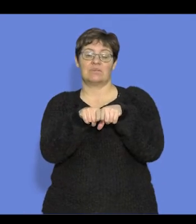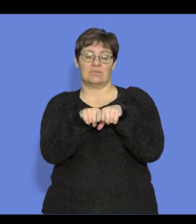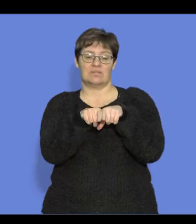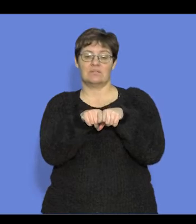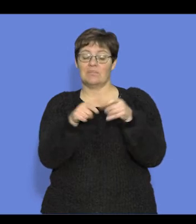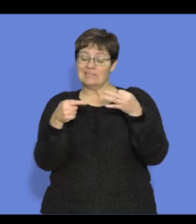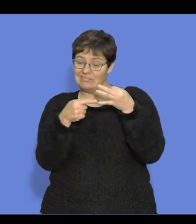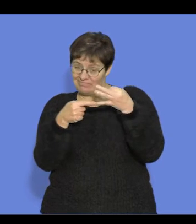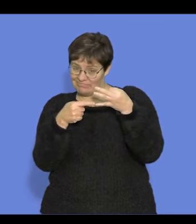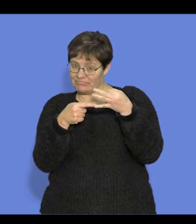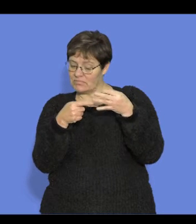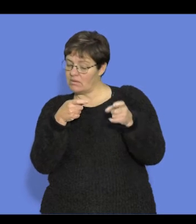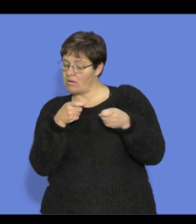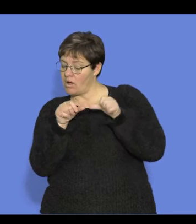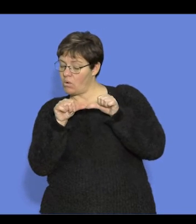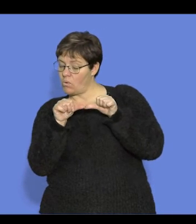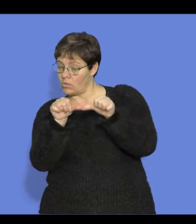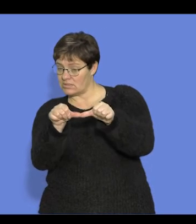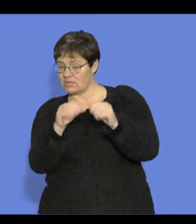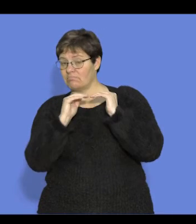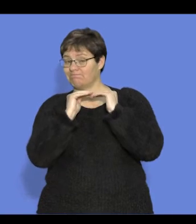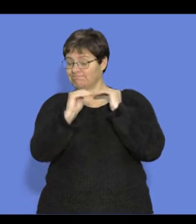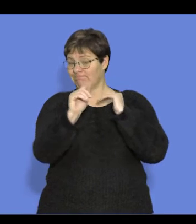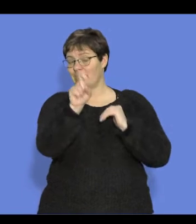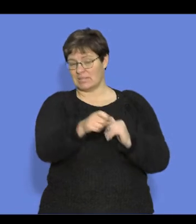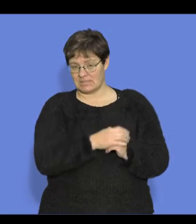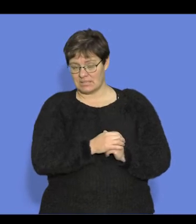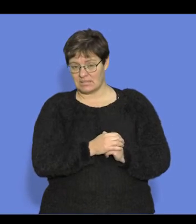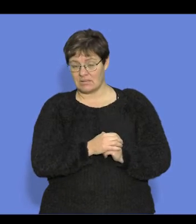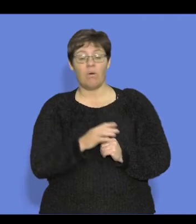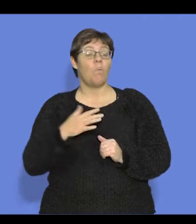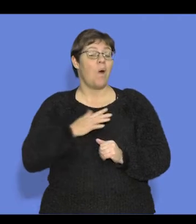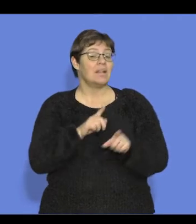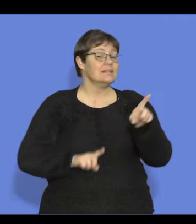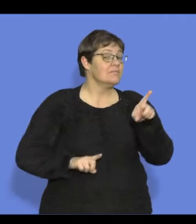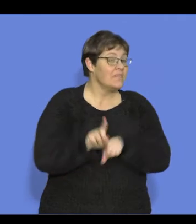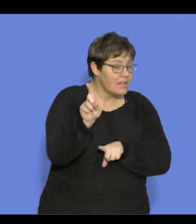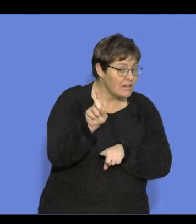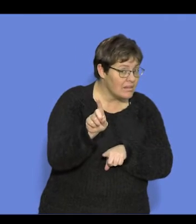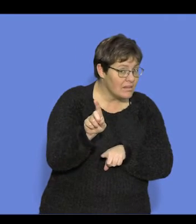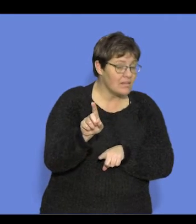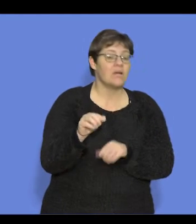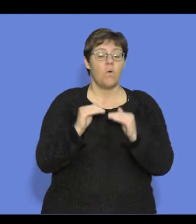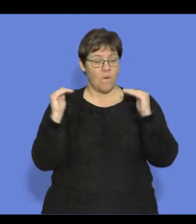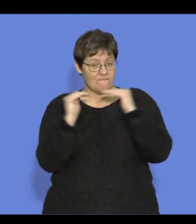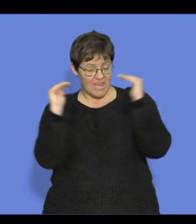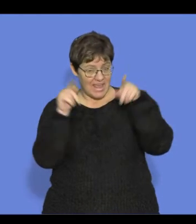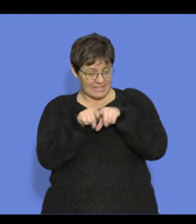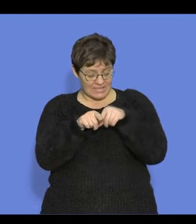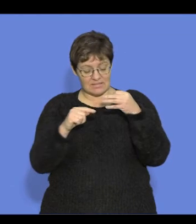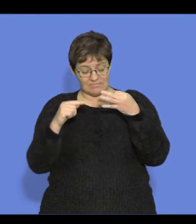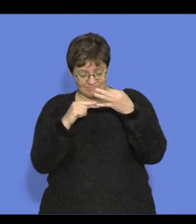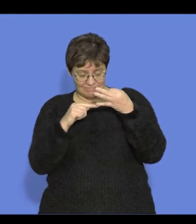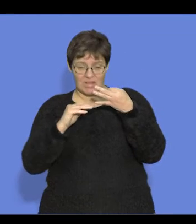got to keep them constant if you want your experiment to be a fair